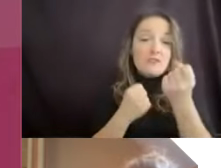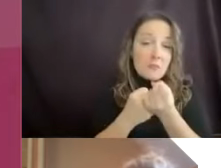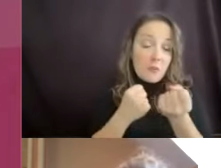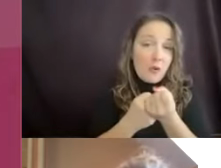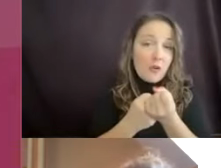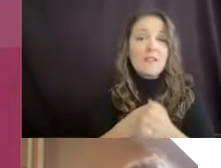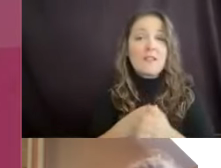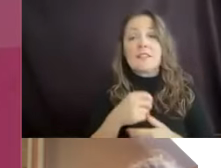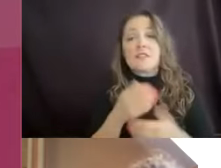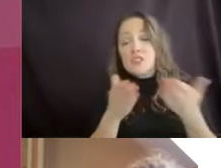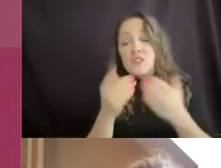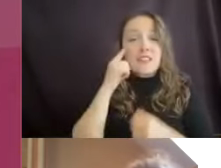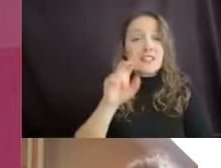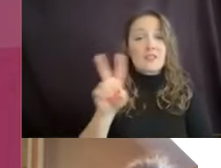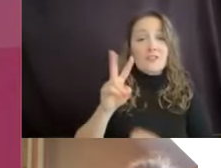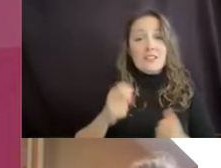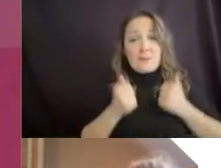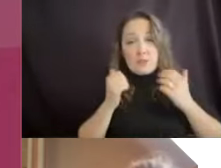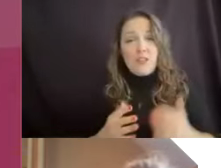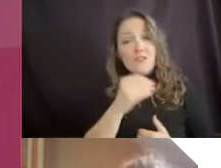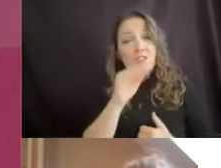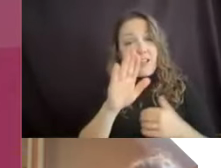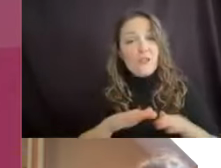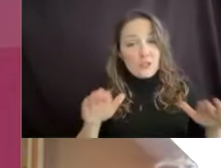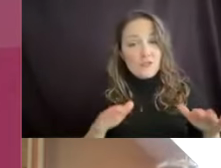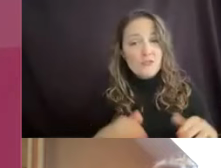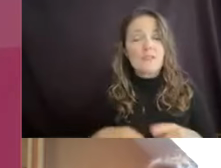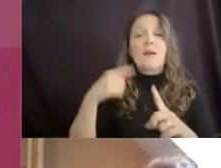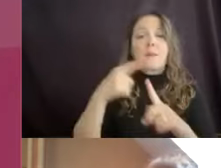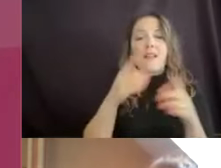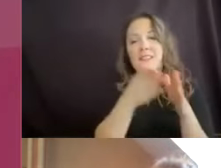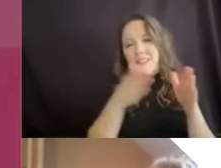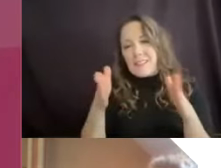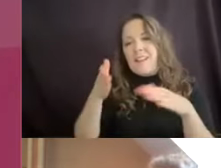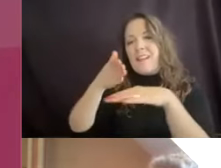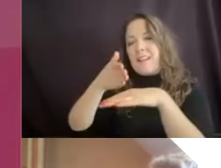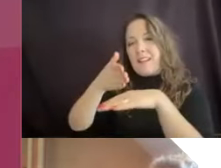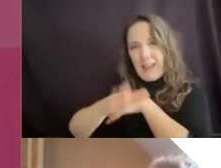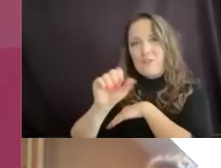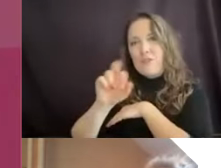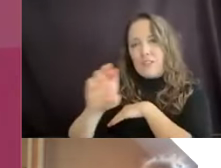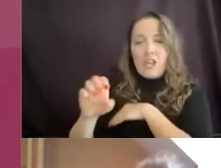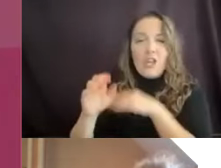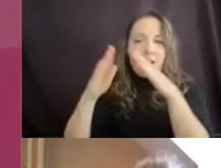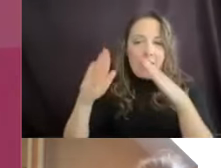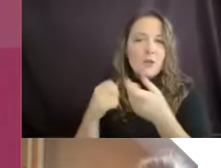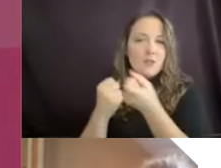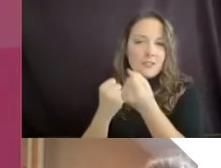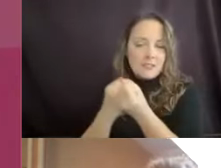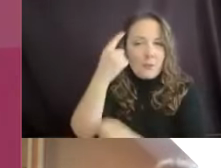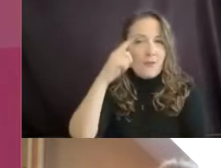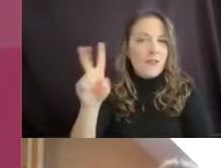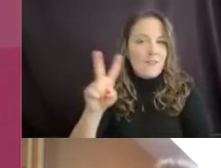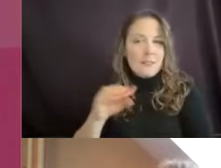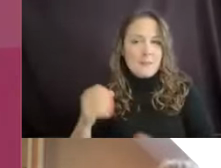for victim survivors and their children, and then aftercare housing support for victim survivors of domestic violence. We